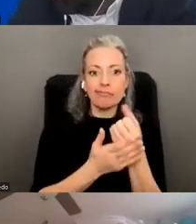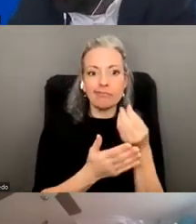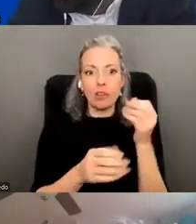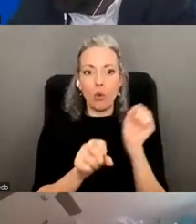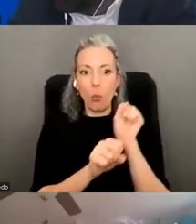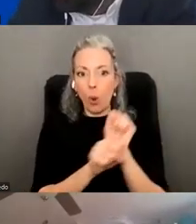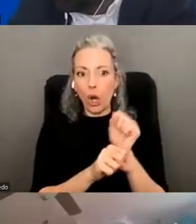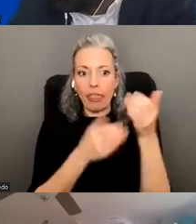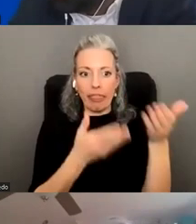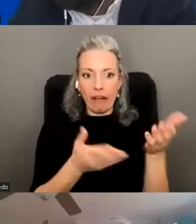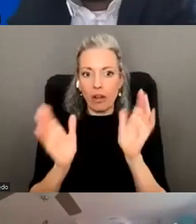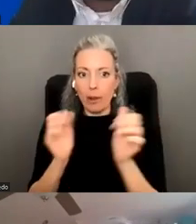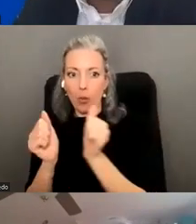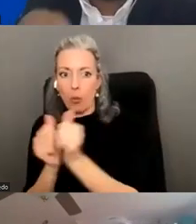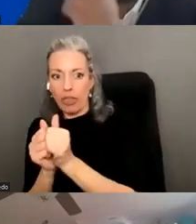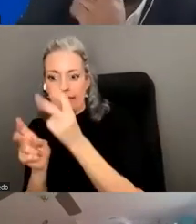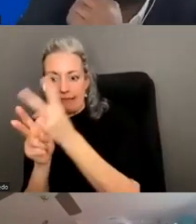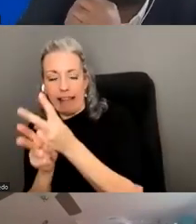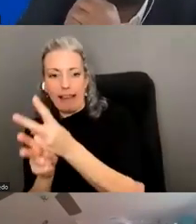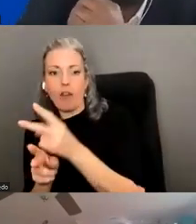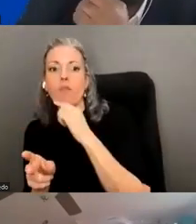as a major driver.